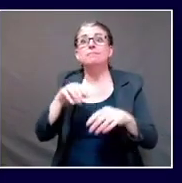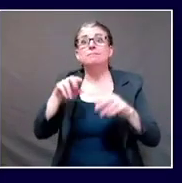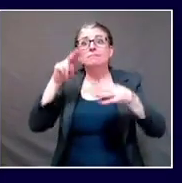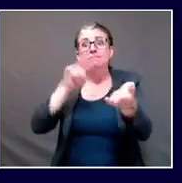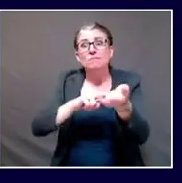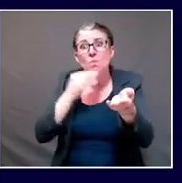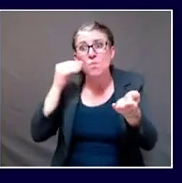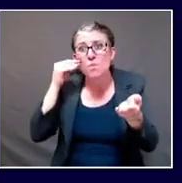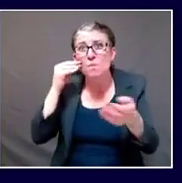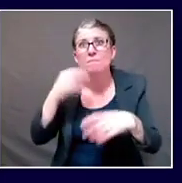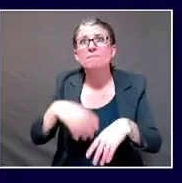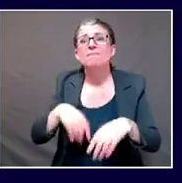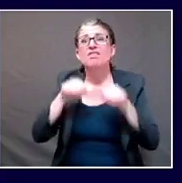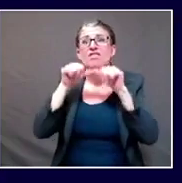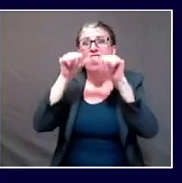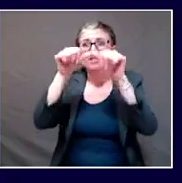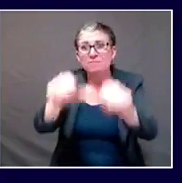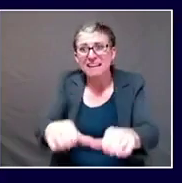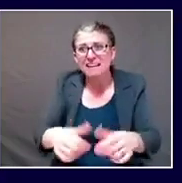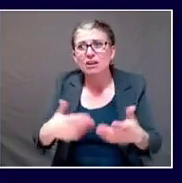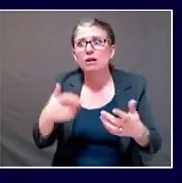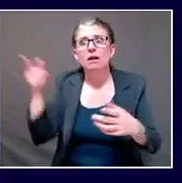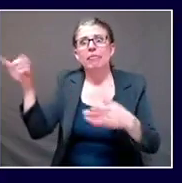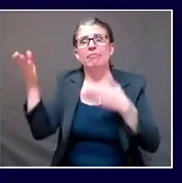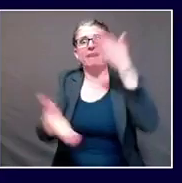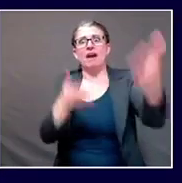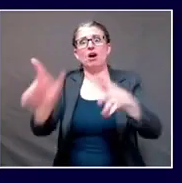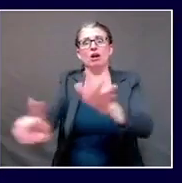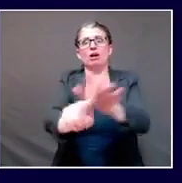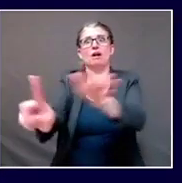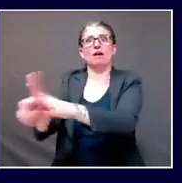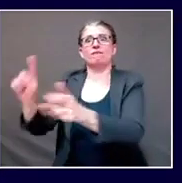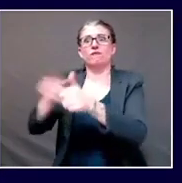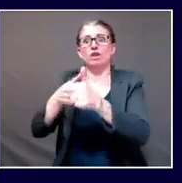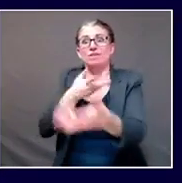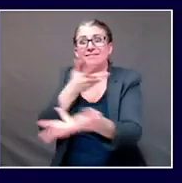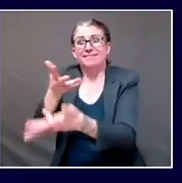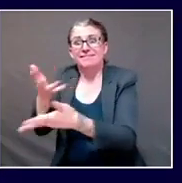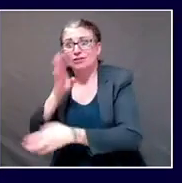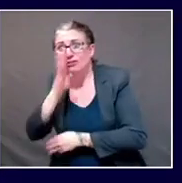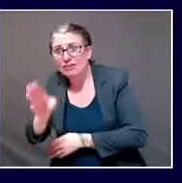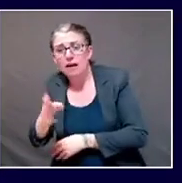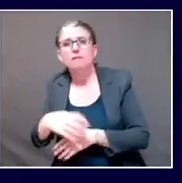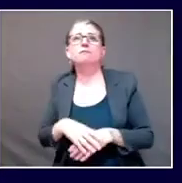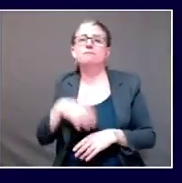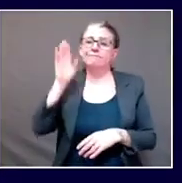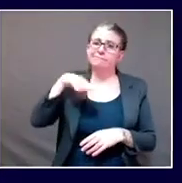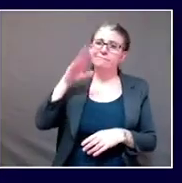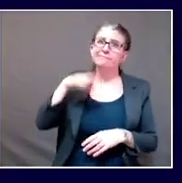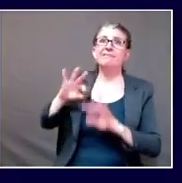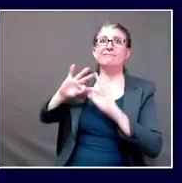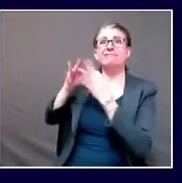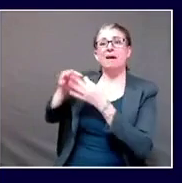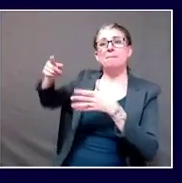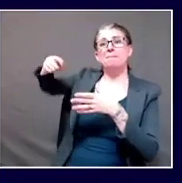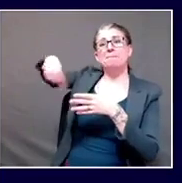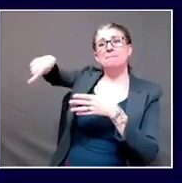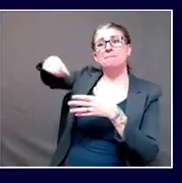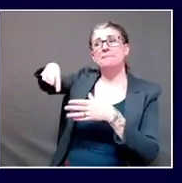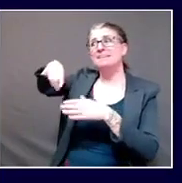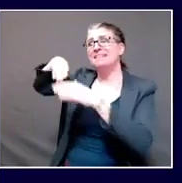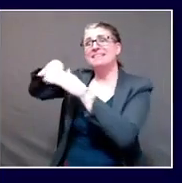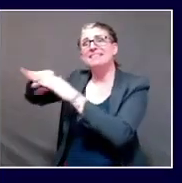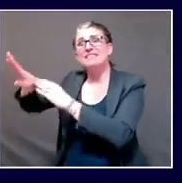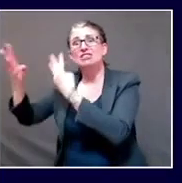-19 can have on, say, the families who may have someone who is incarcerated. It's already a difficult time, but knowing